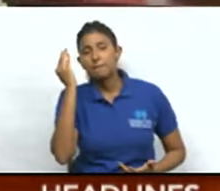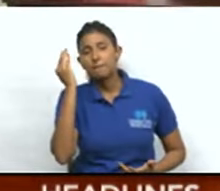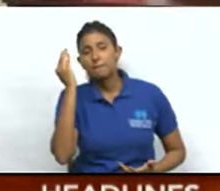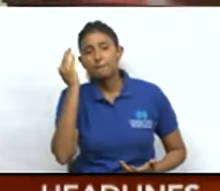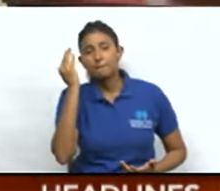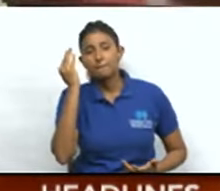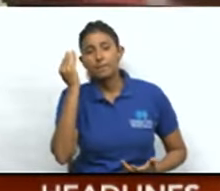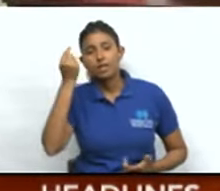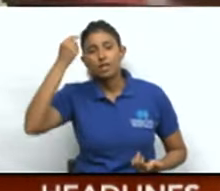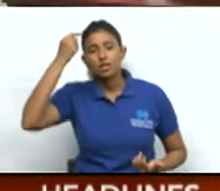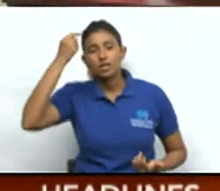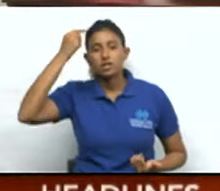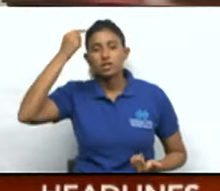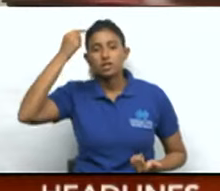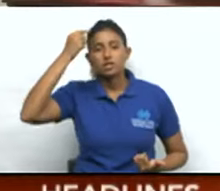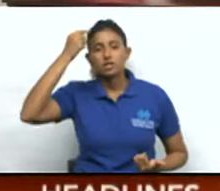me.